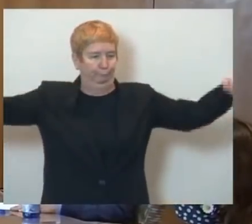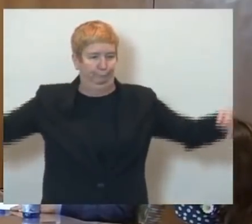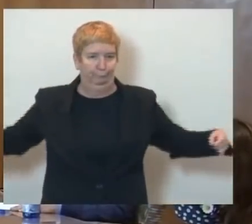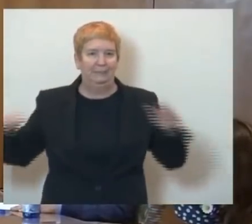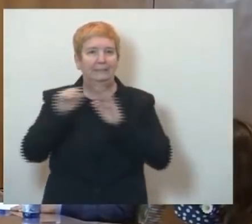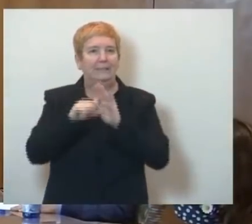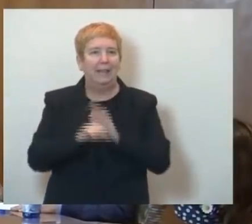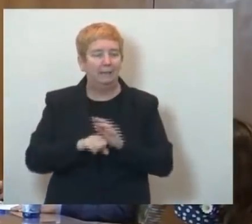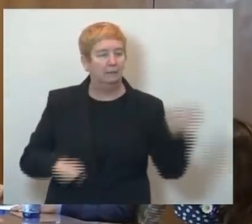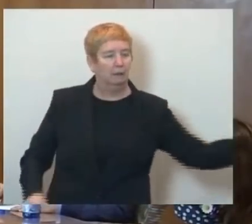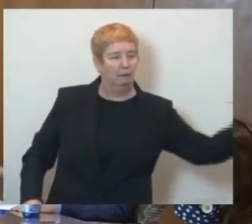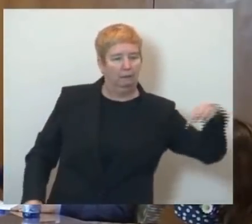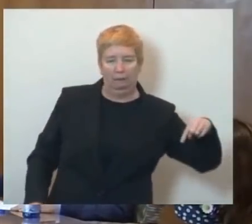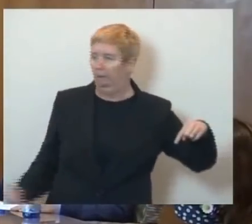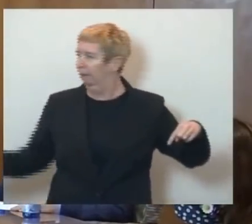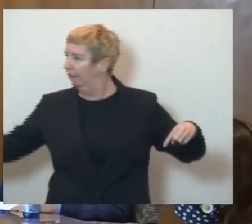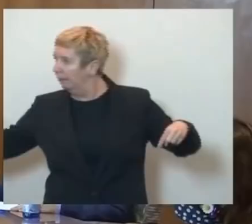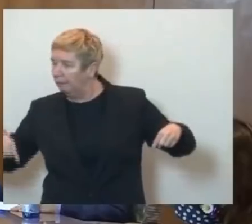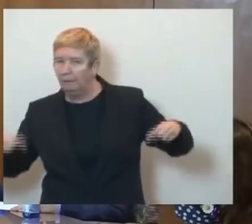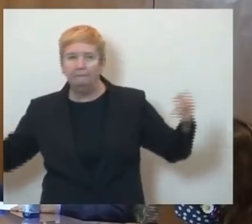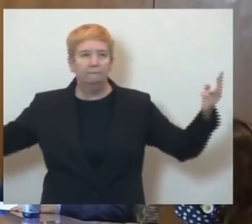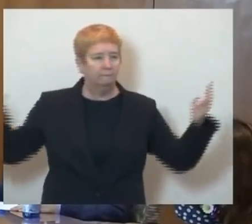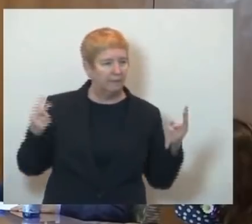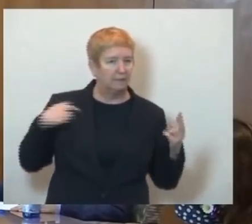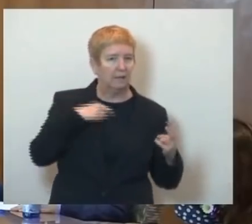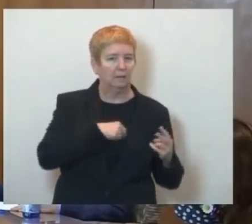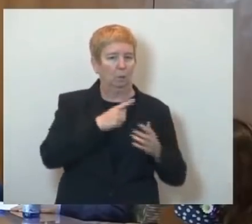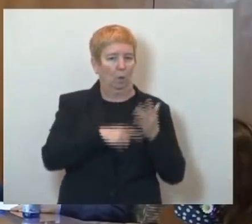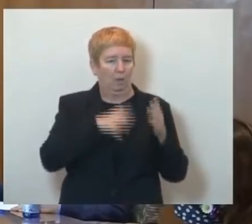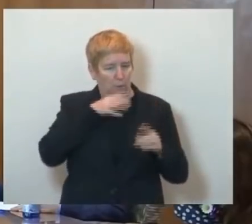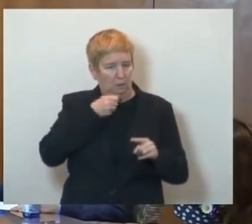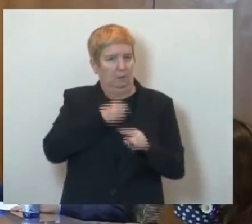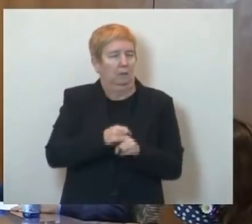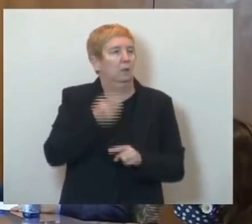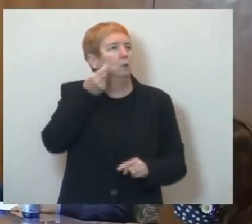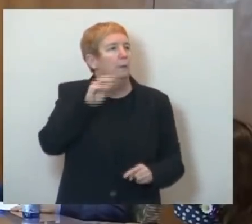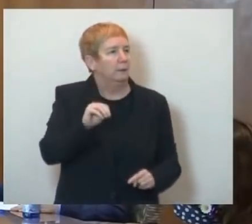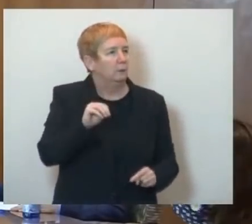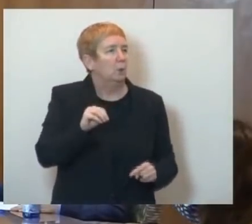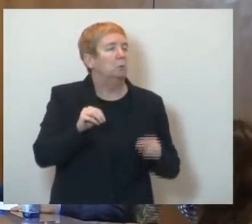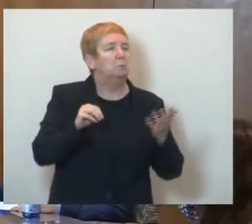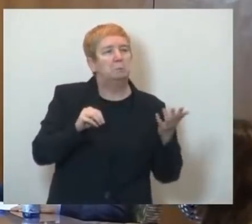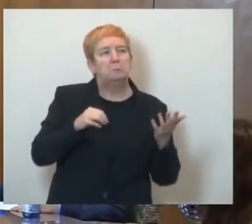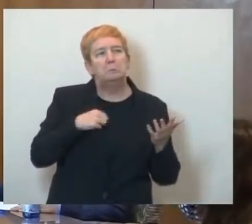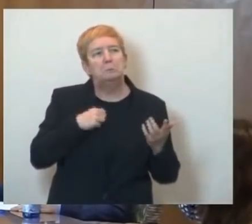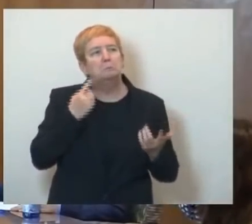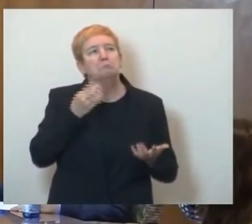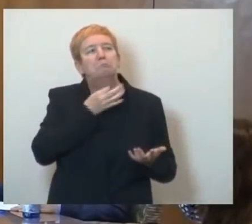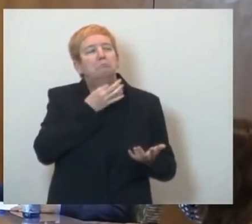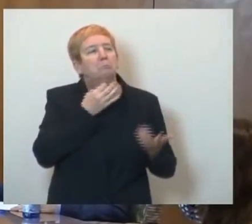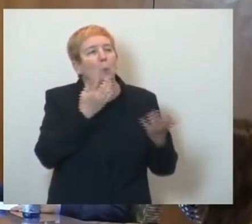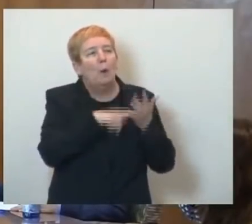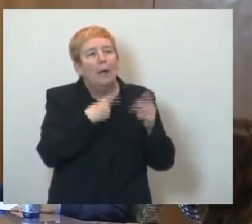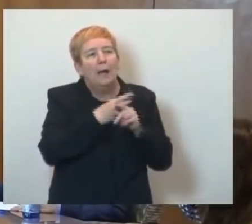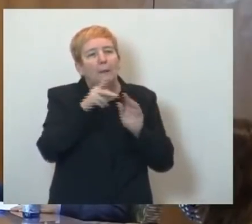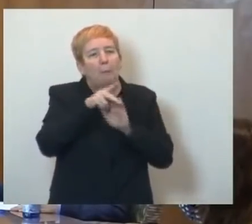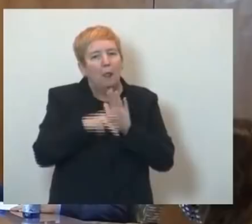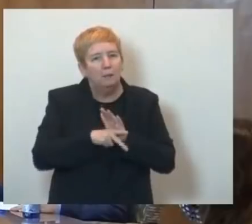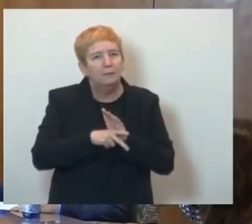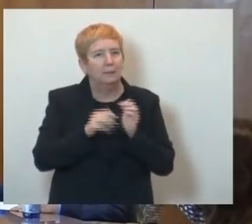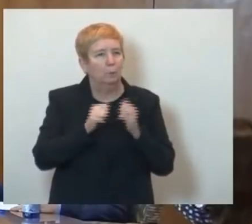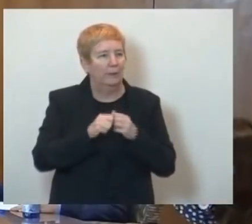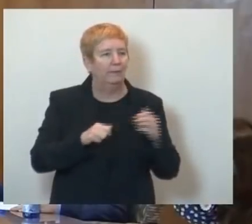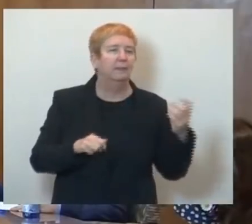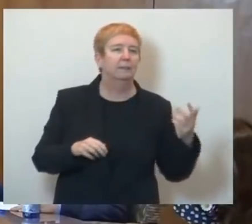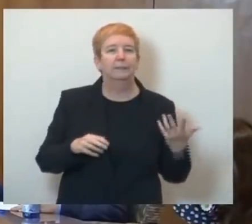and possible policies to address that. I was wondering what the thoughts were, what kind of policies. And secondly, just wondering if